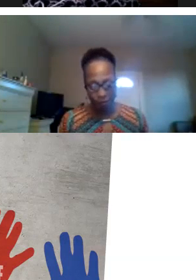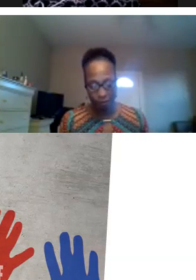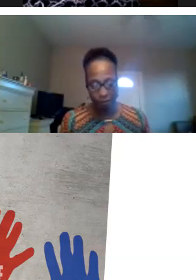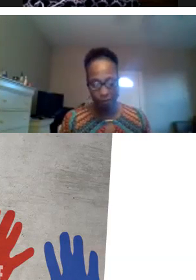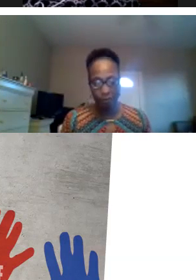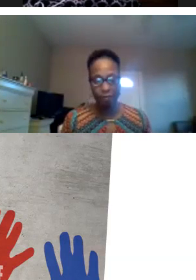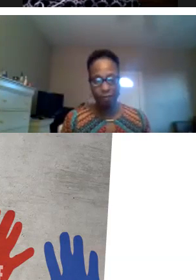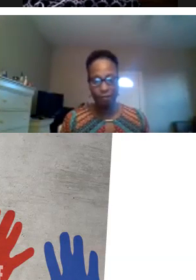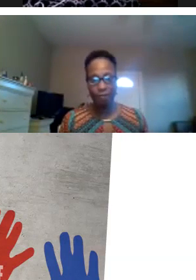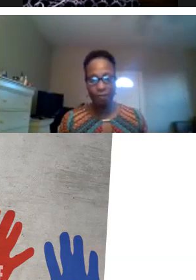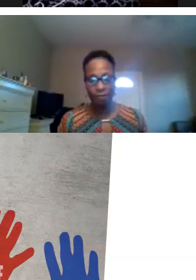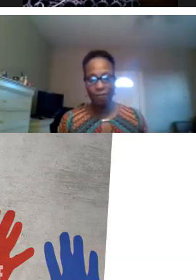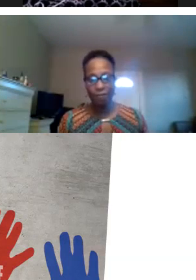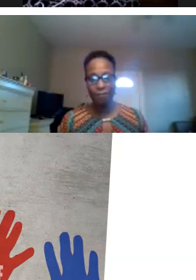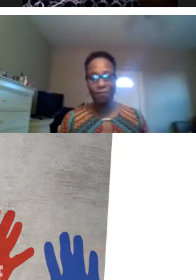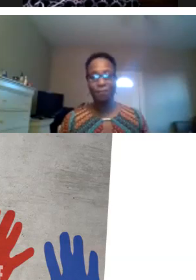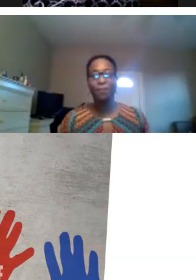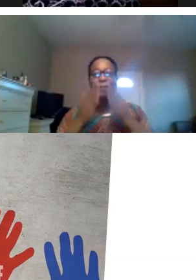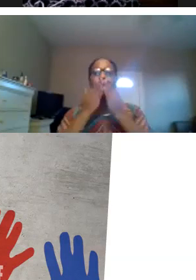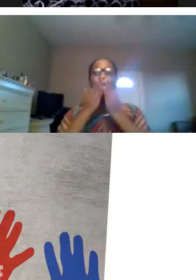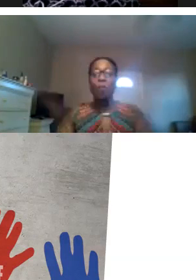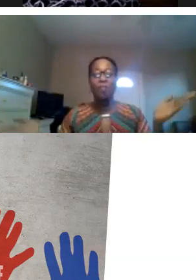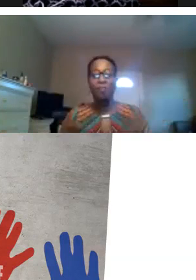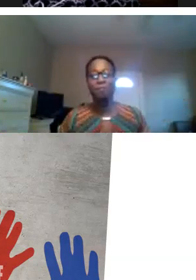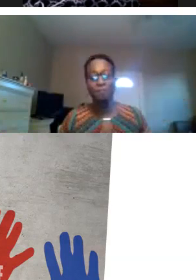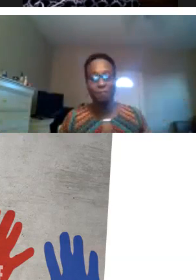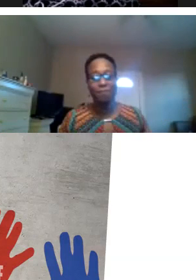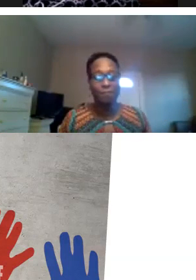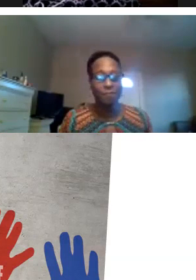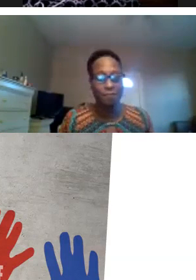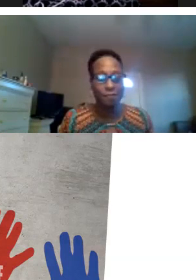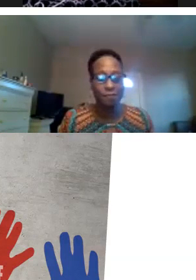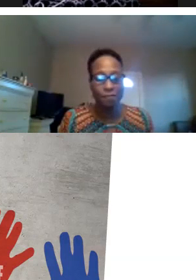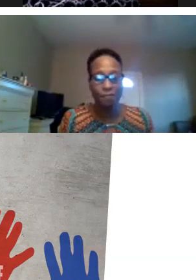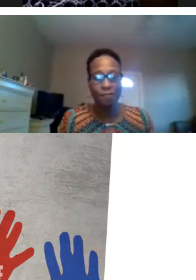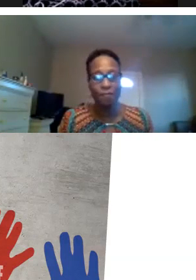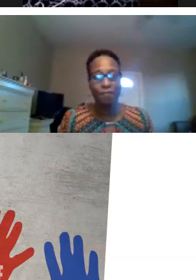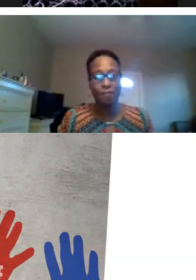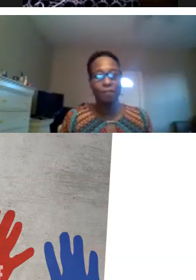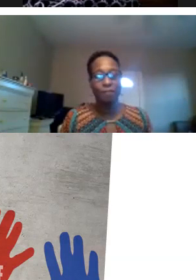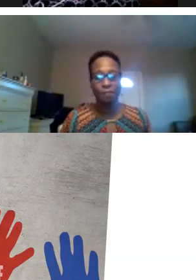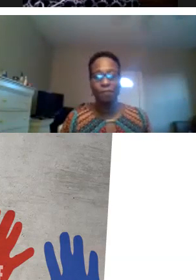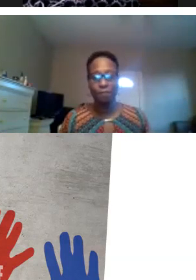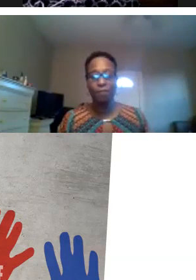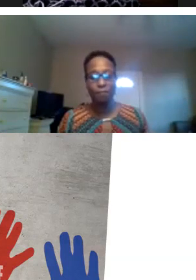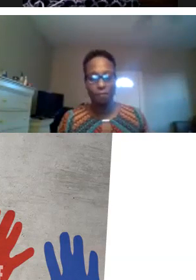really powerful presentation. So I just want to talk a little bit about how we can apply all of this